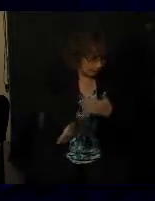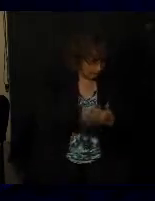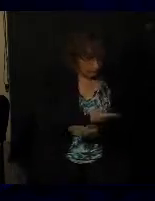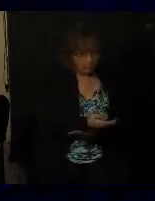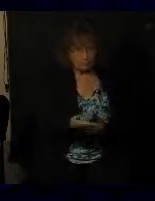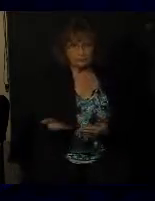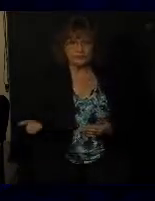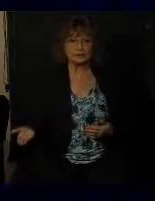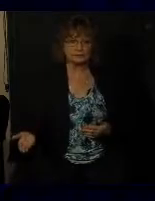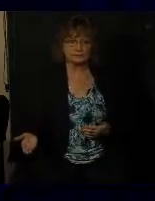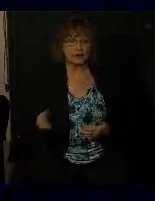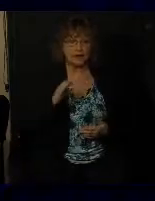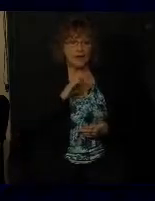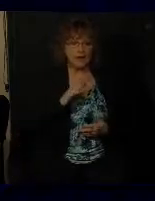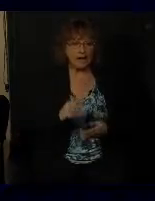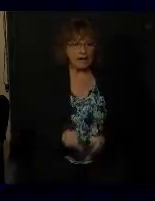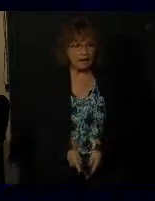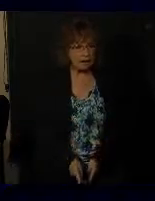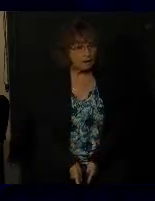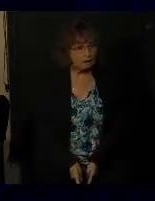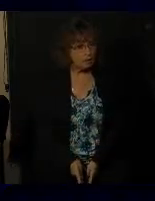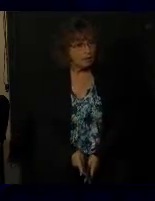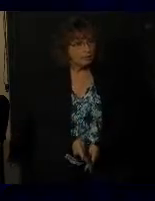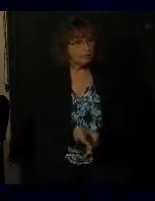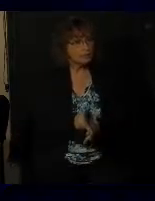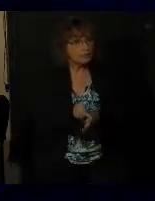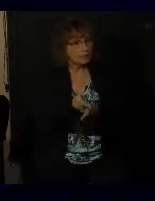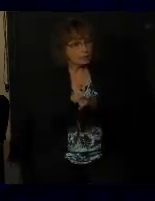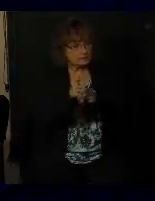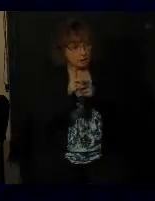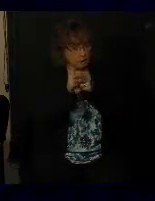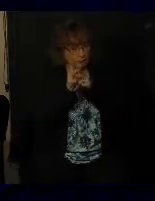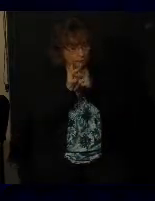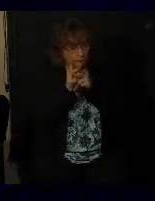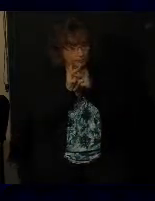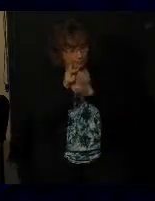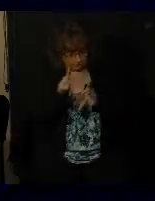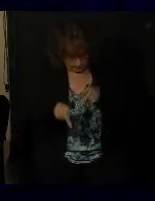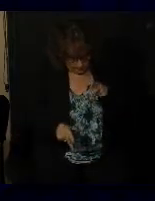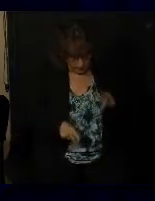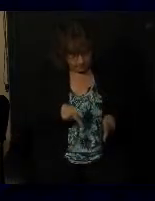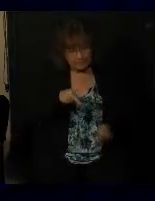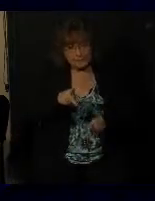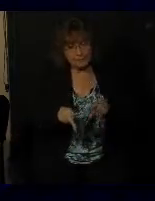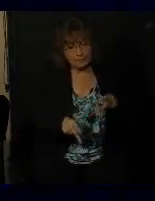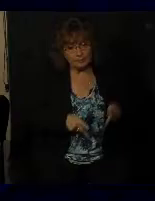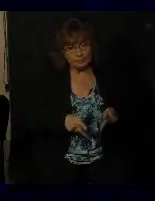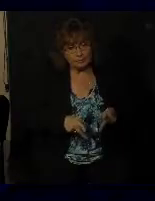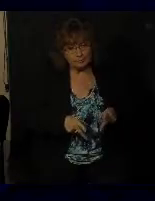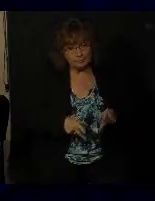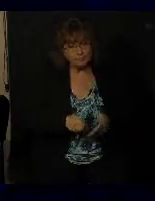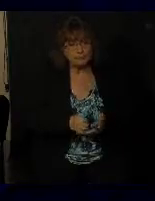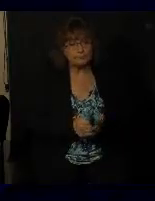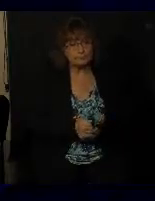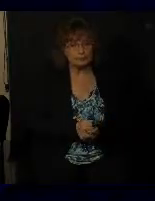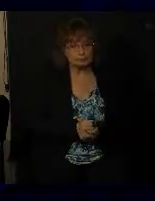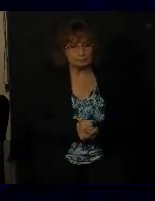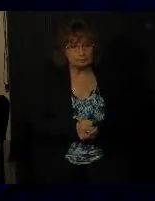"I will raise up the decayed places." Verse 27, "And I will dry up the